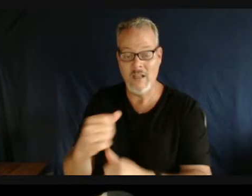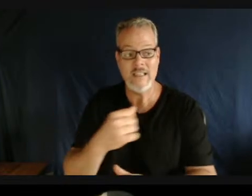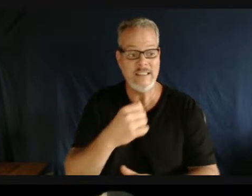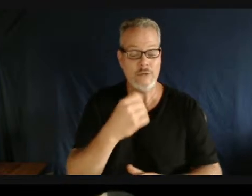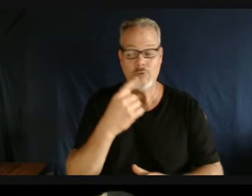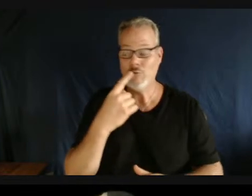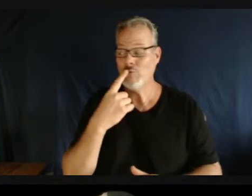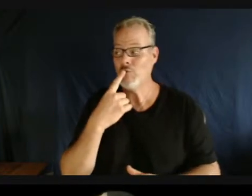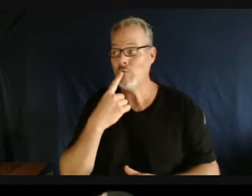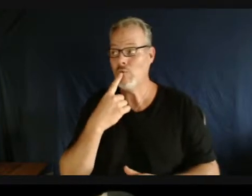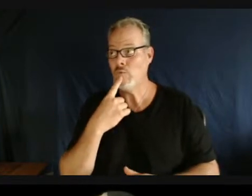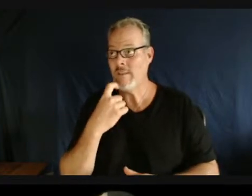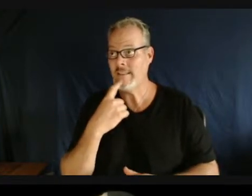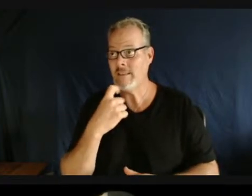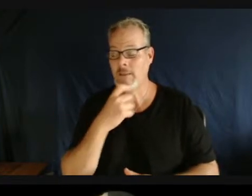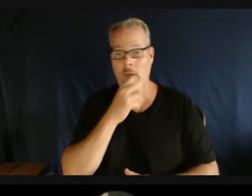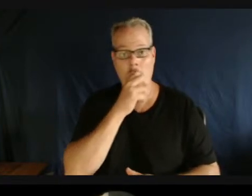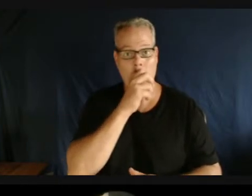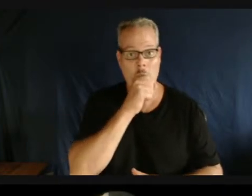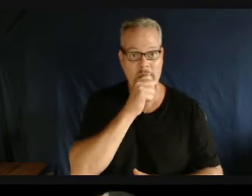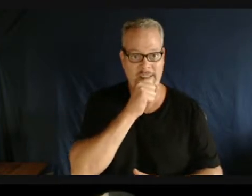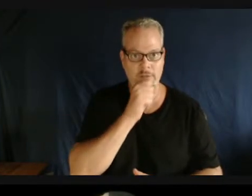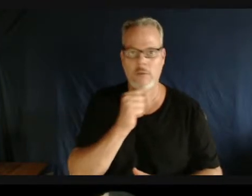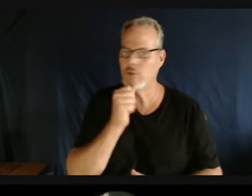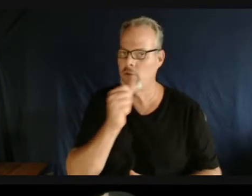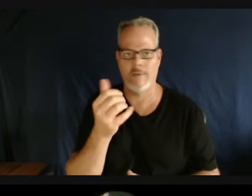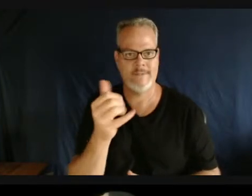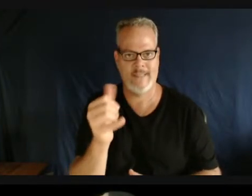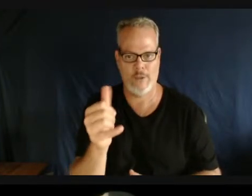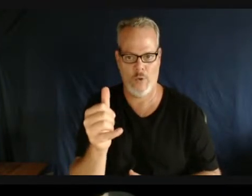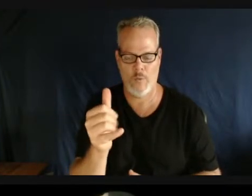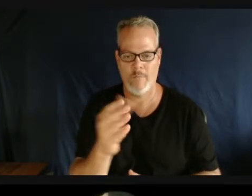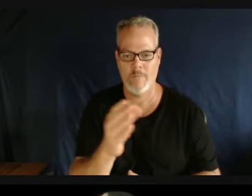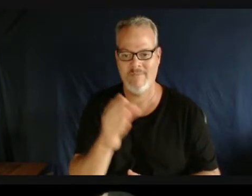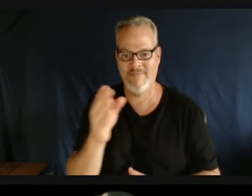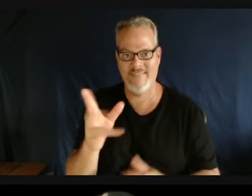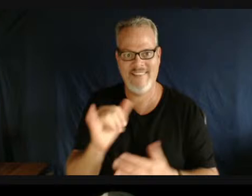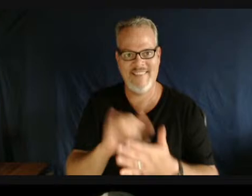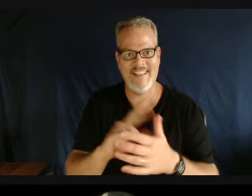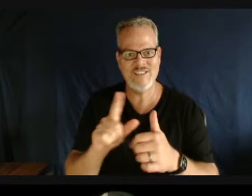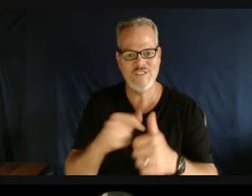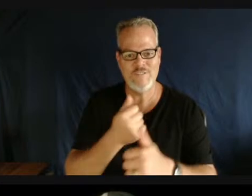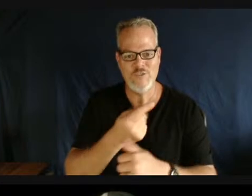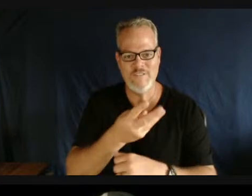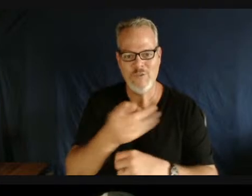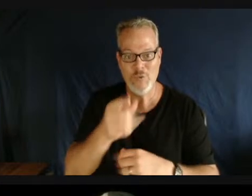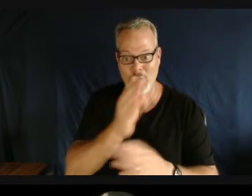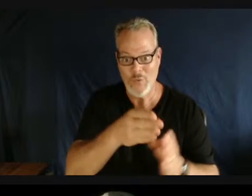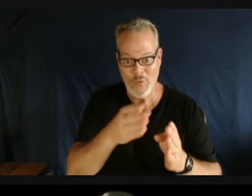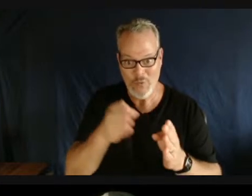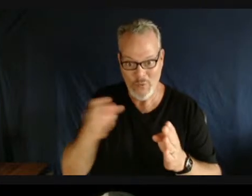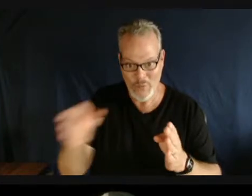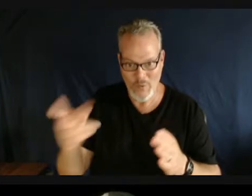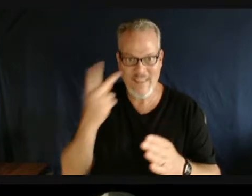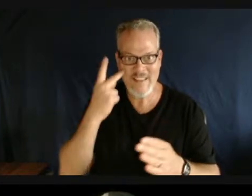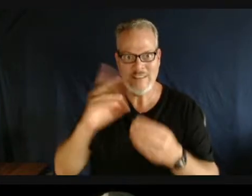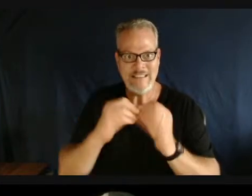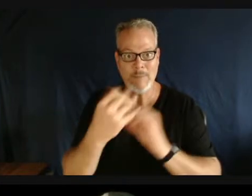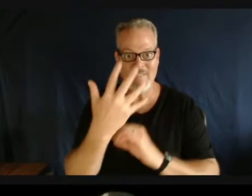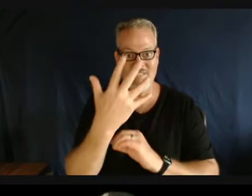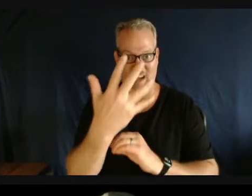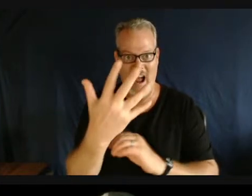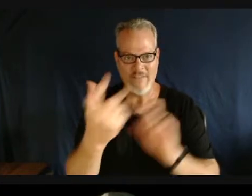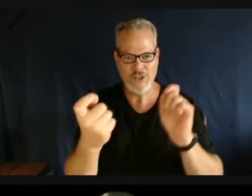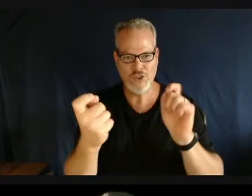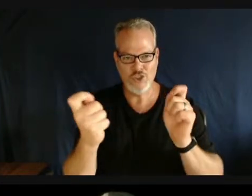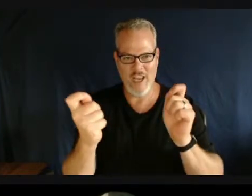yellow is instructive for us to look at as well. So there's our first 4 episodes doing their own thing. And really since 5, you can see the pattern starting to change. We're starting to get